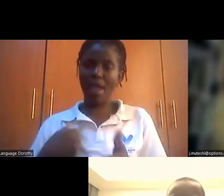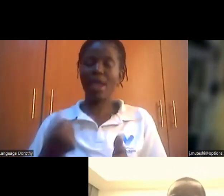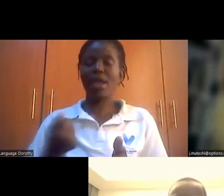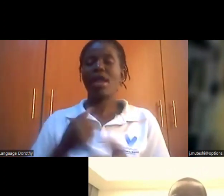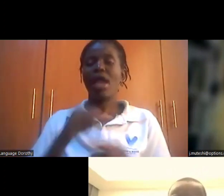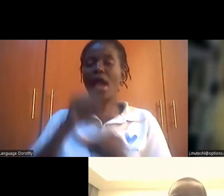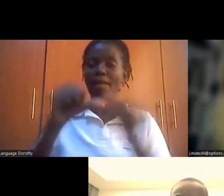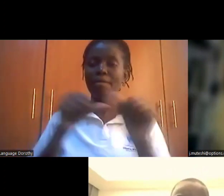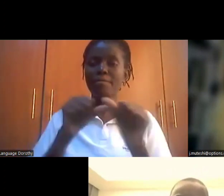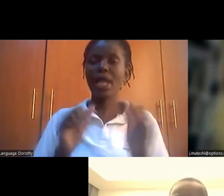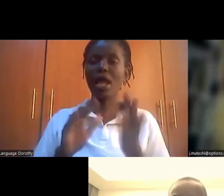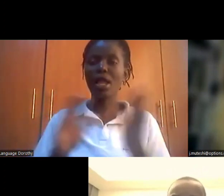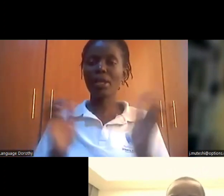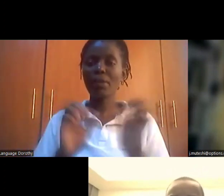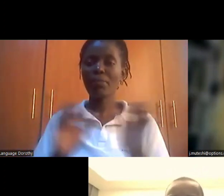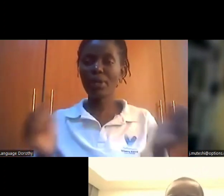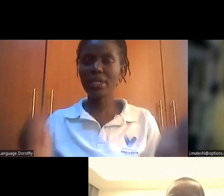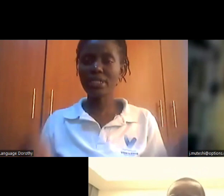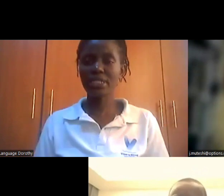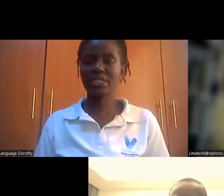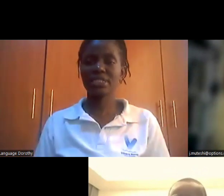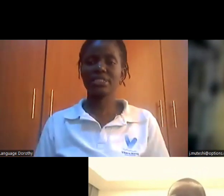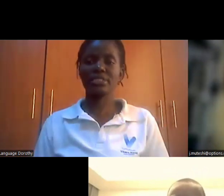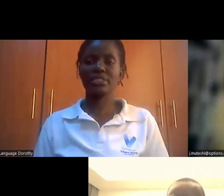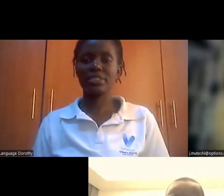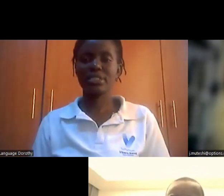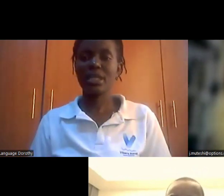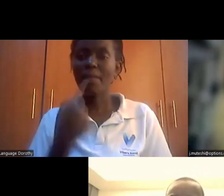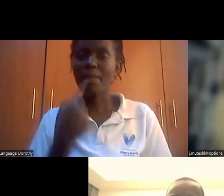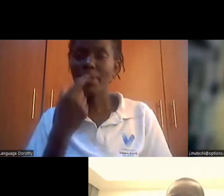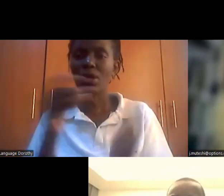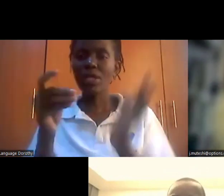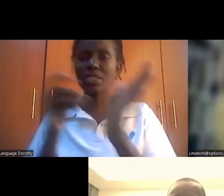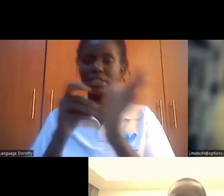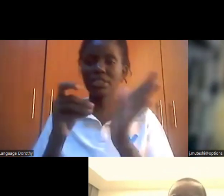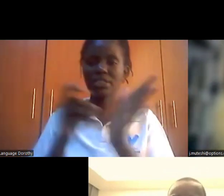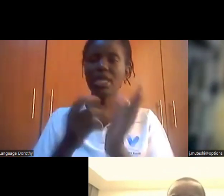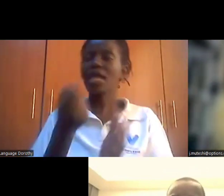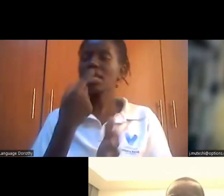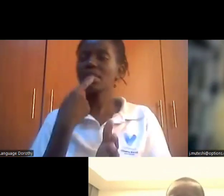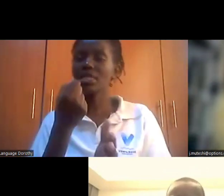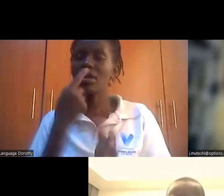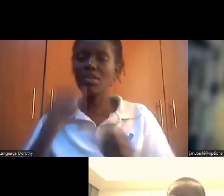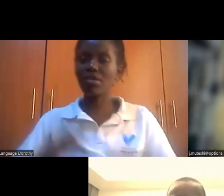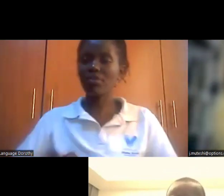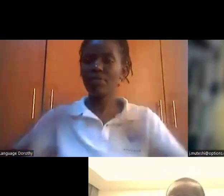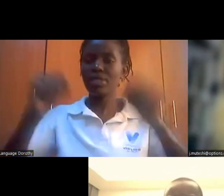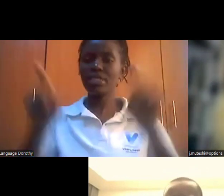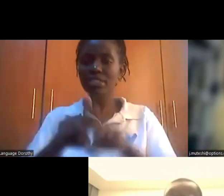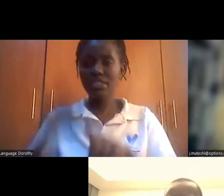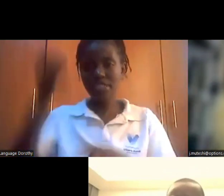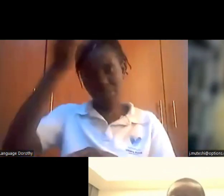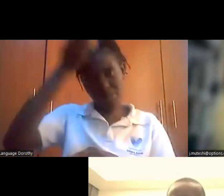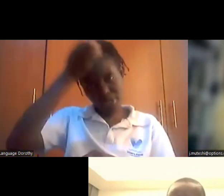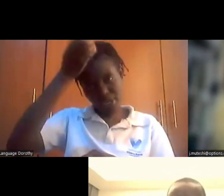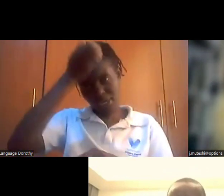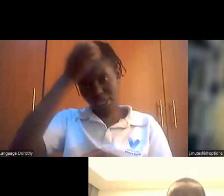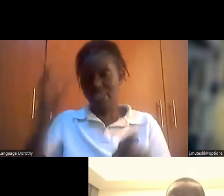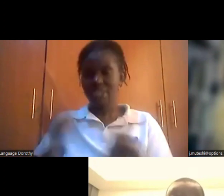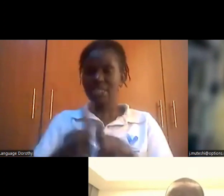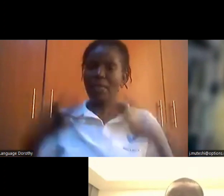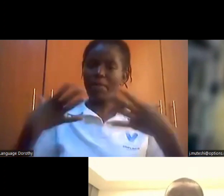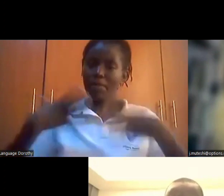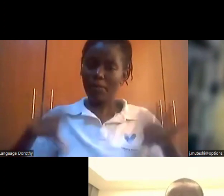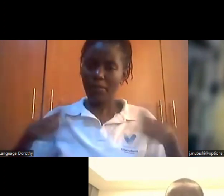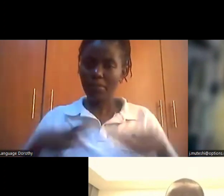important ones will be the medical doctors, the clinical officers, nurses, and midwives. So that was our agenda.